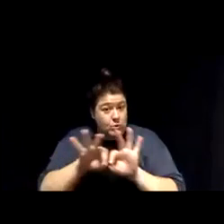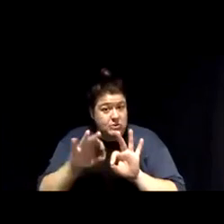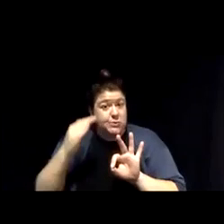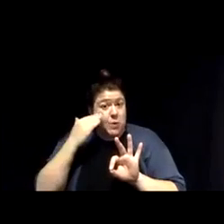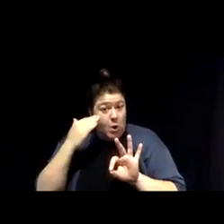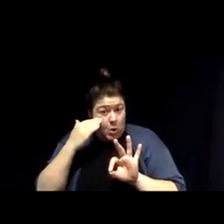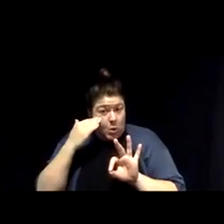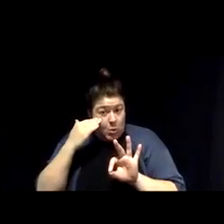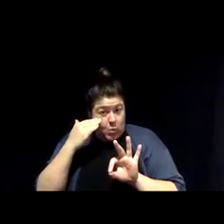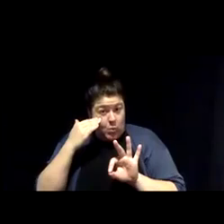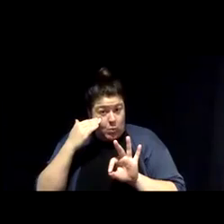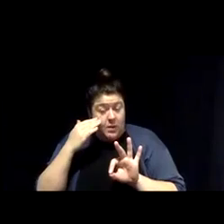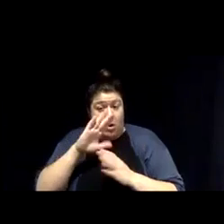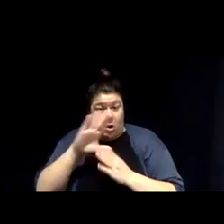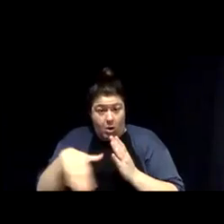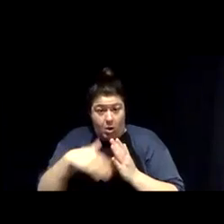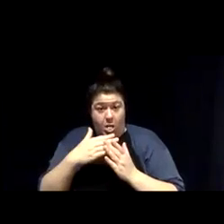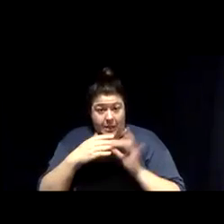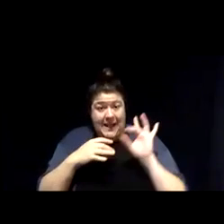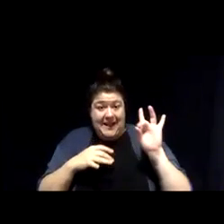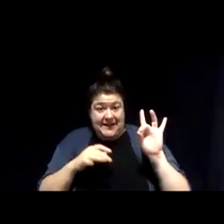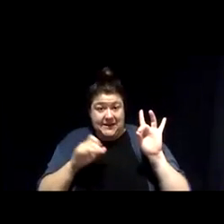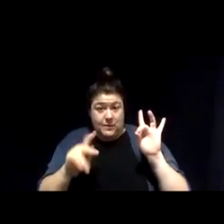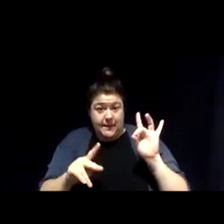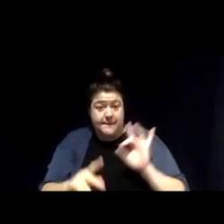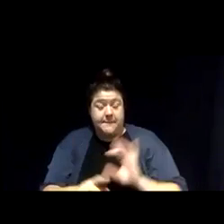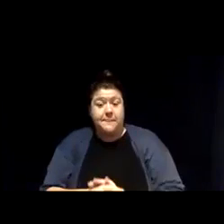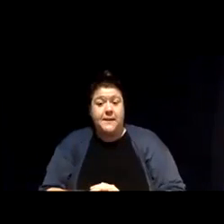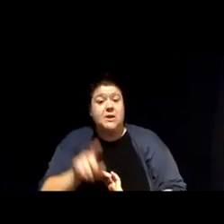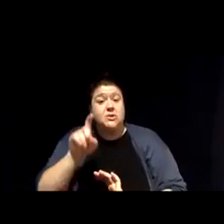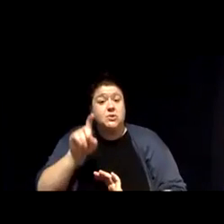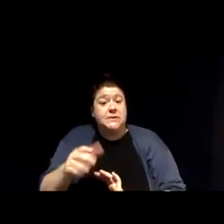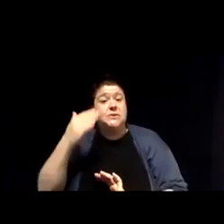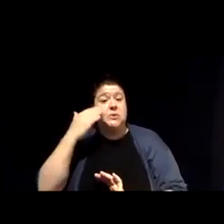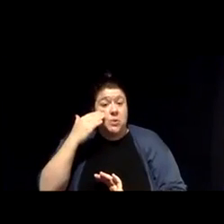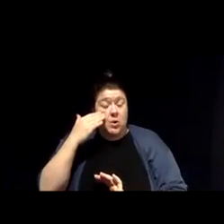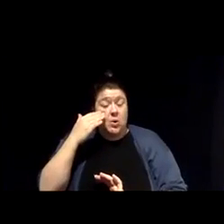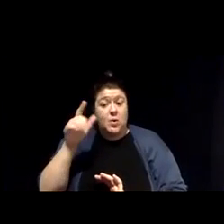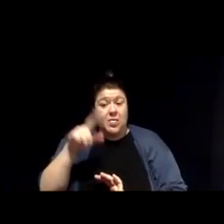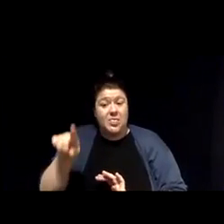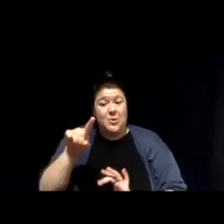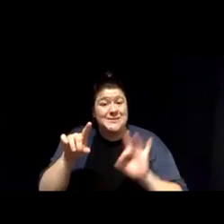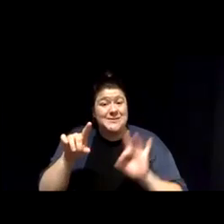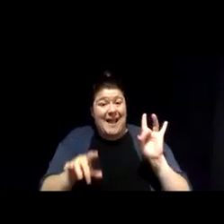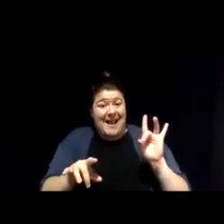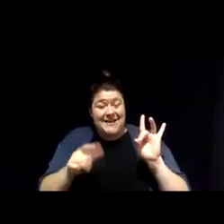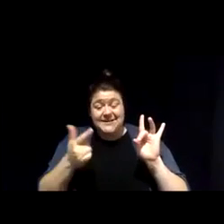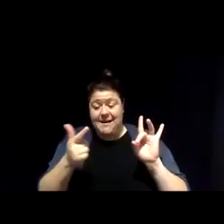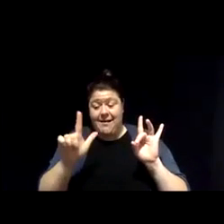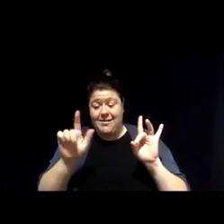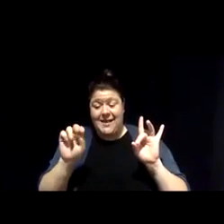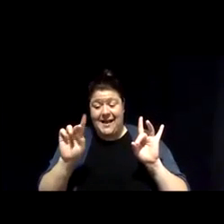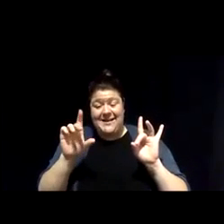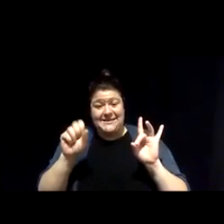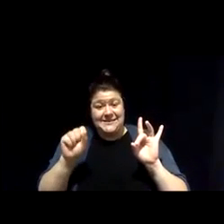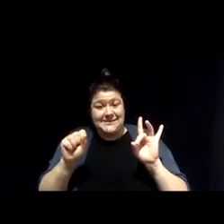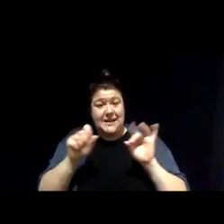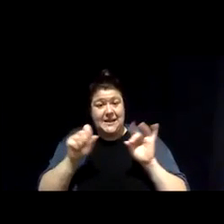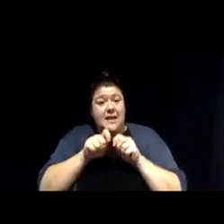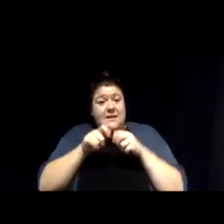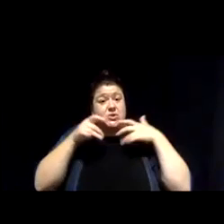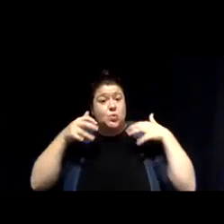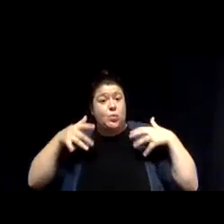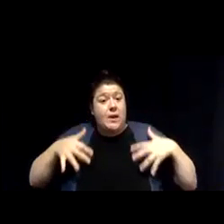glands are. Okay, you need to know that those glands that secrete the hormones